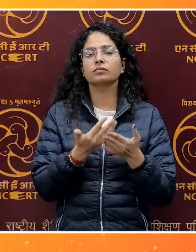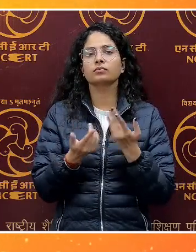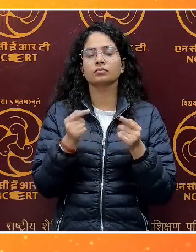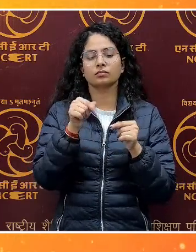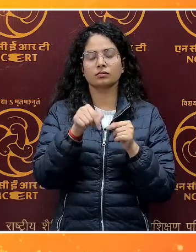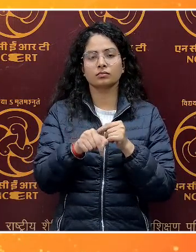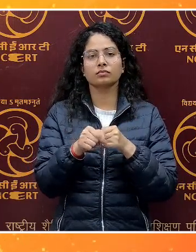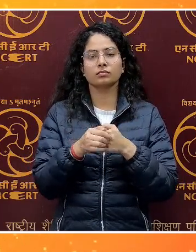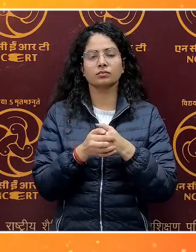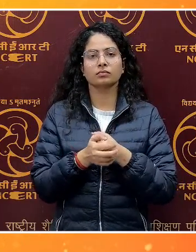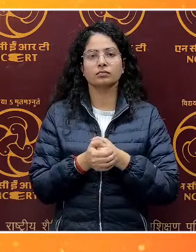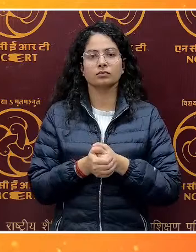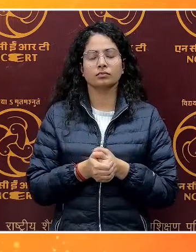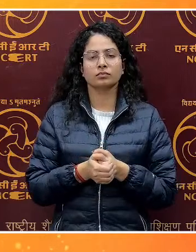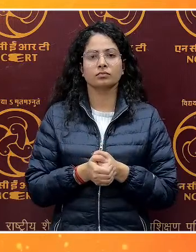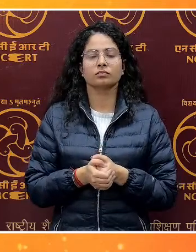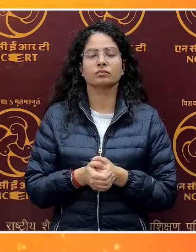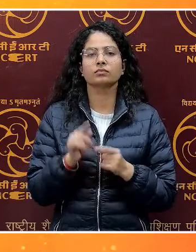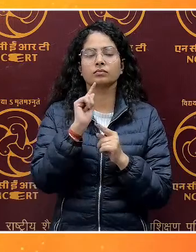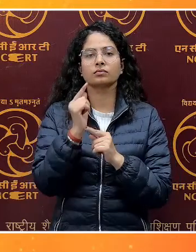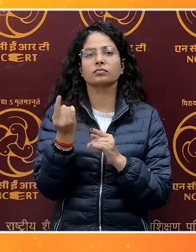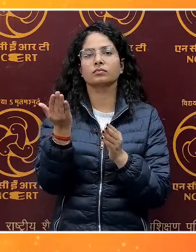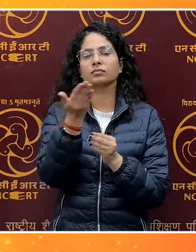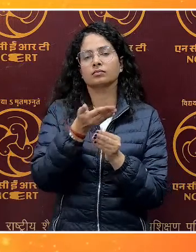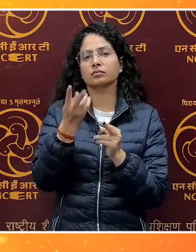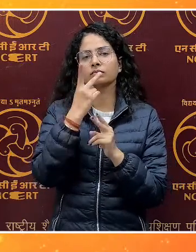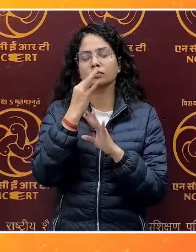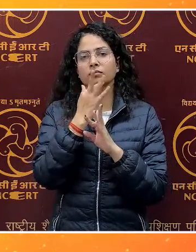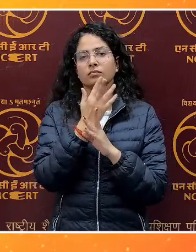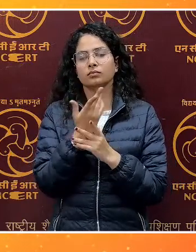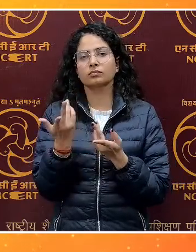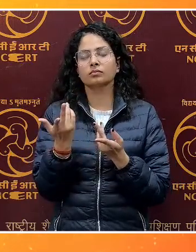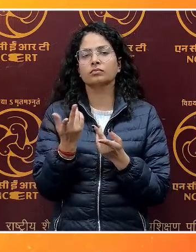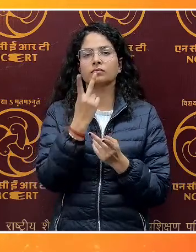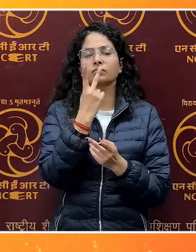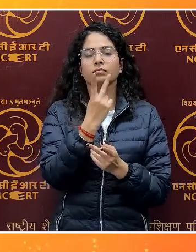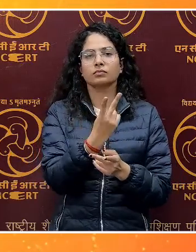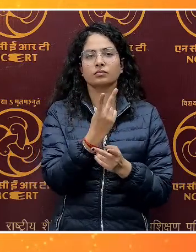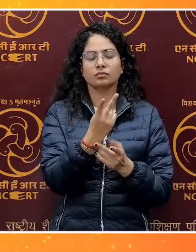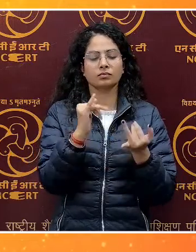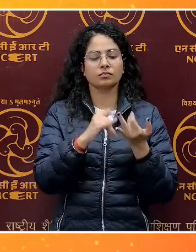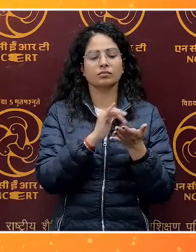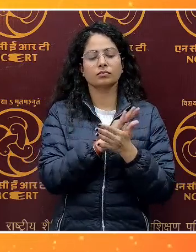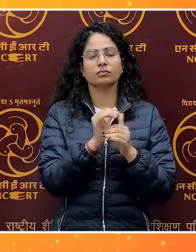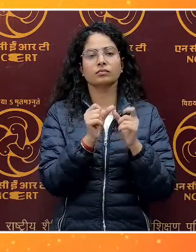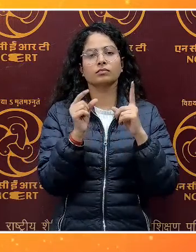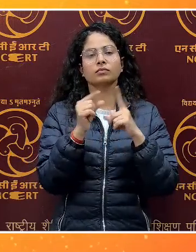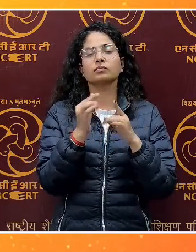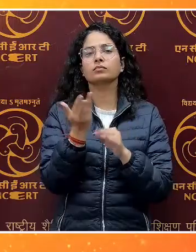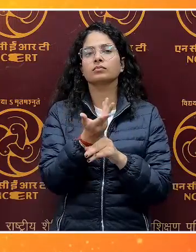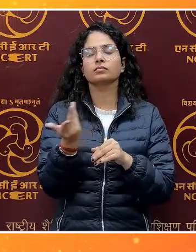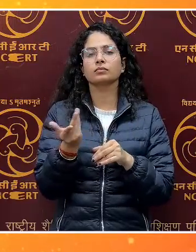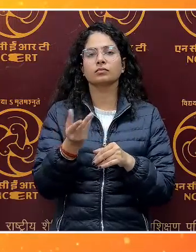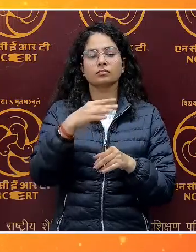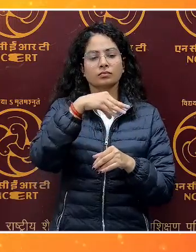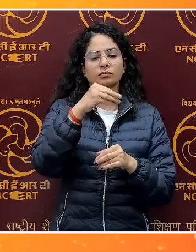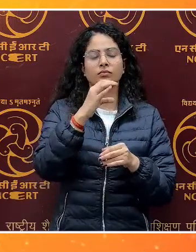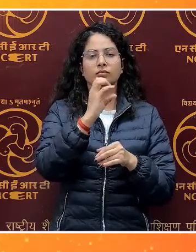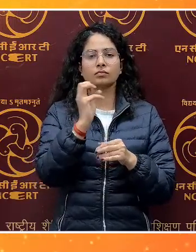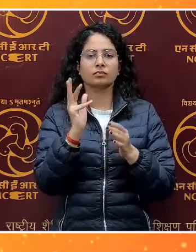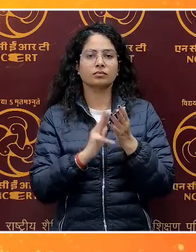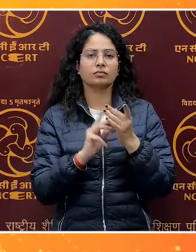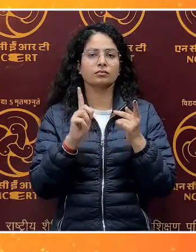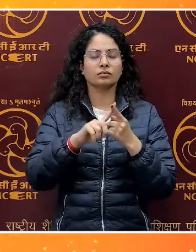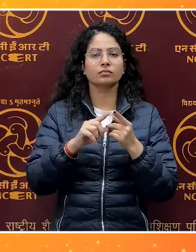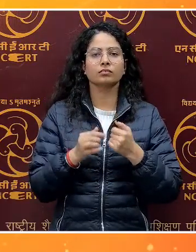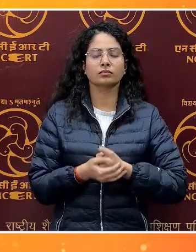dropped in the vessel. First thing you must see that we have only 2 shapes involved here. What are they? Cone and spherical